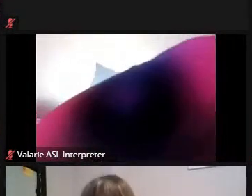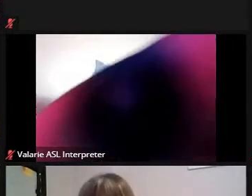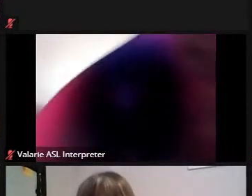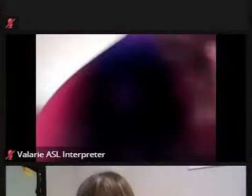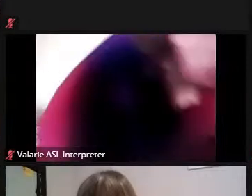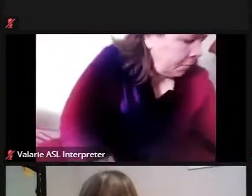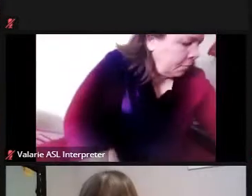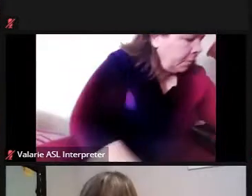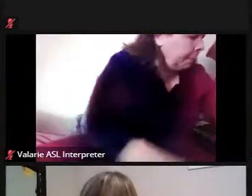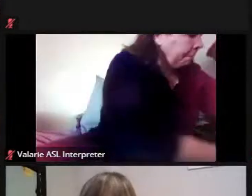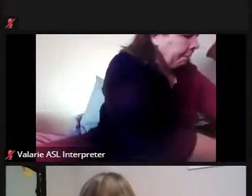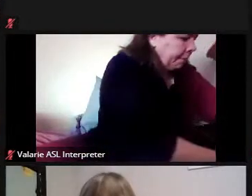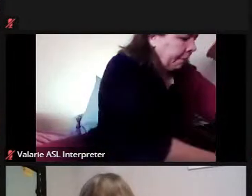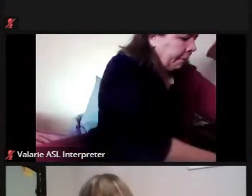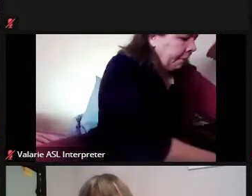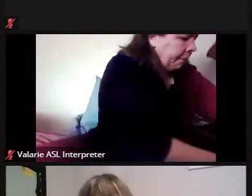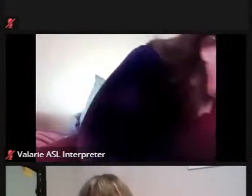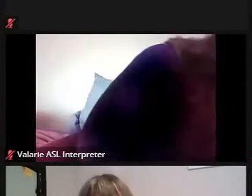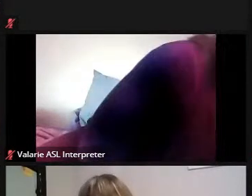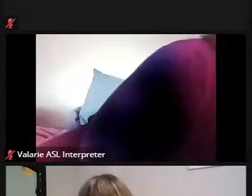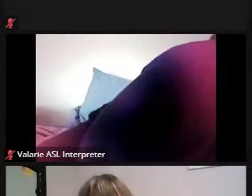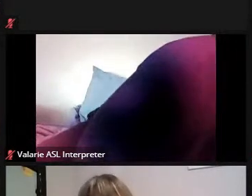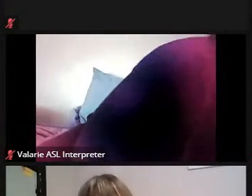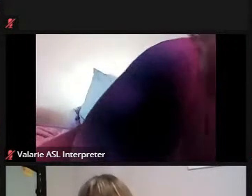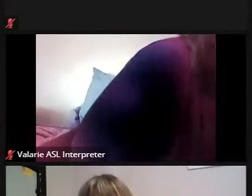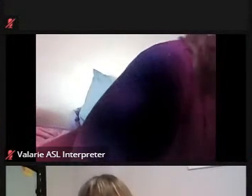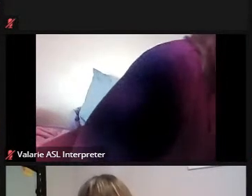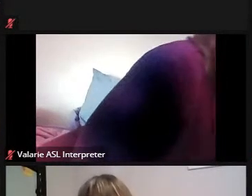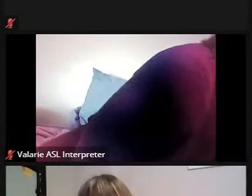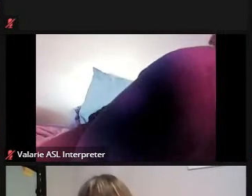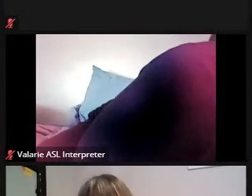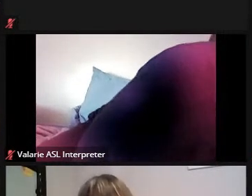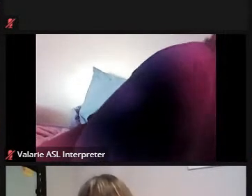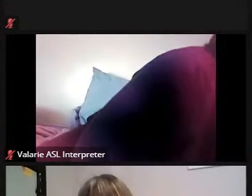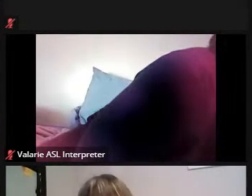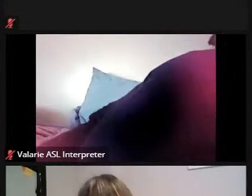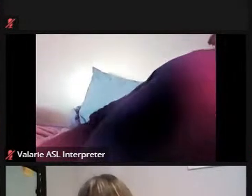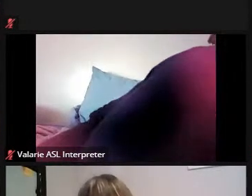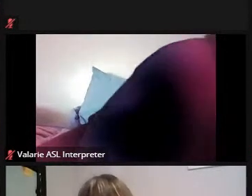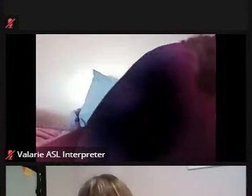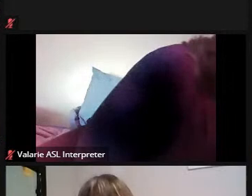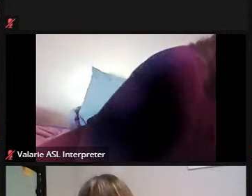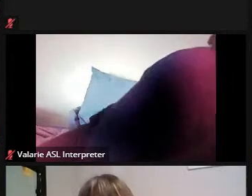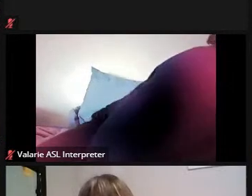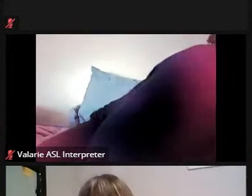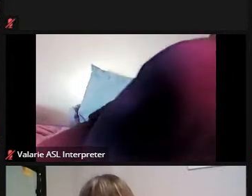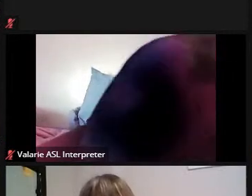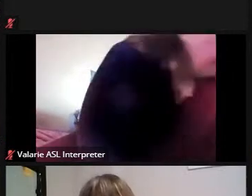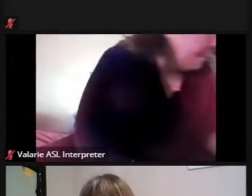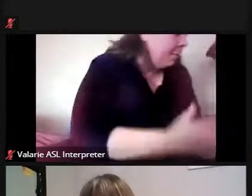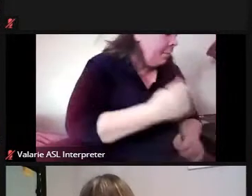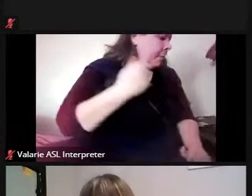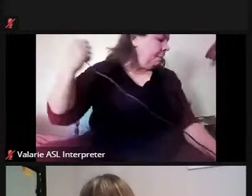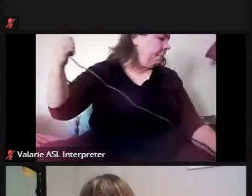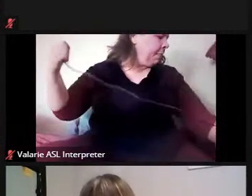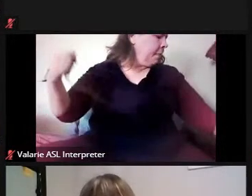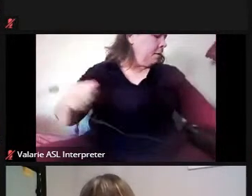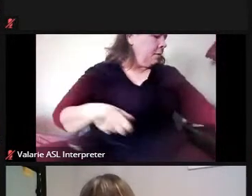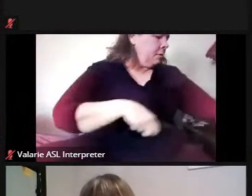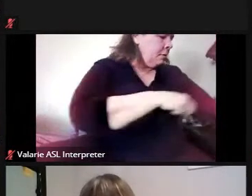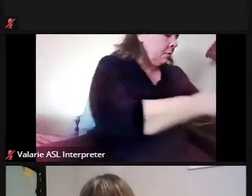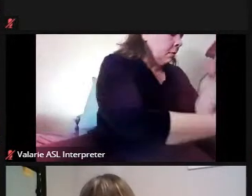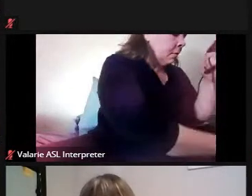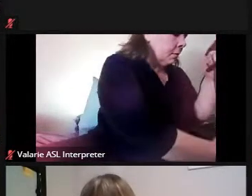actually we talk a lot. Nowadays we talk a lot. So last year it happens because when we were growing our teams here in